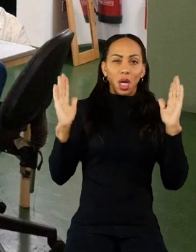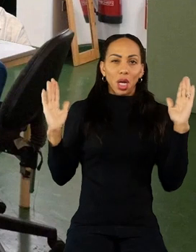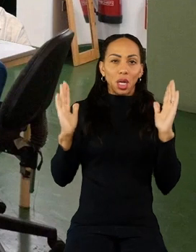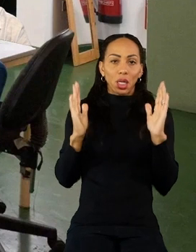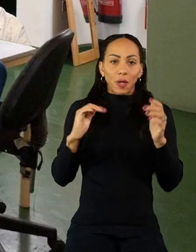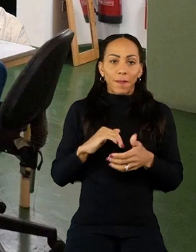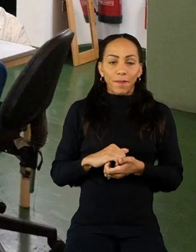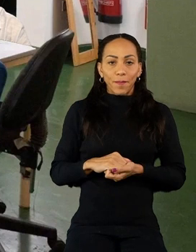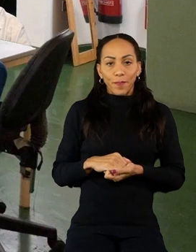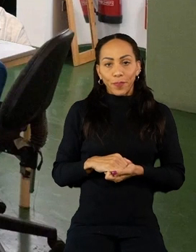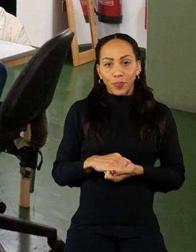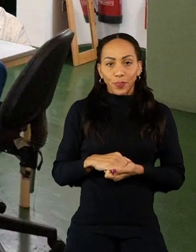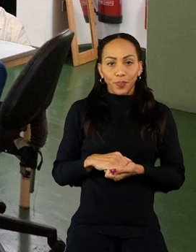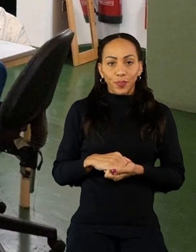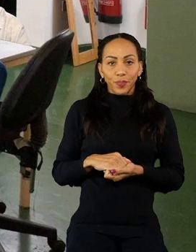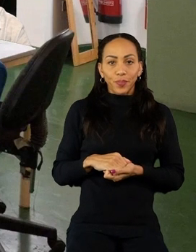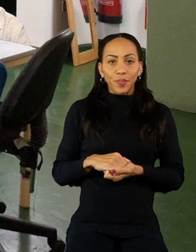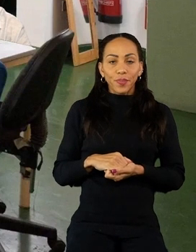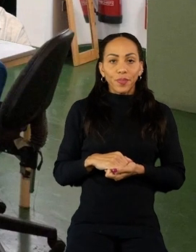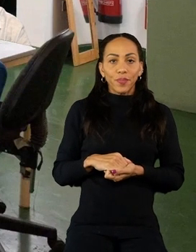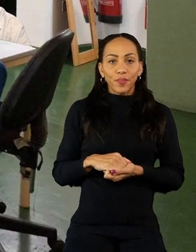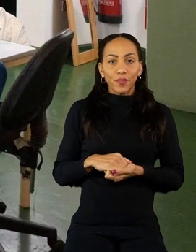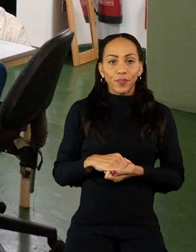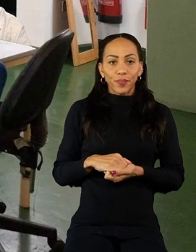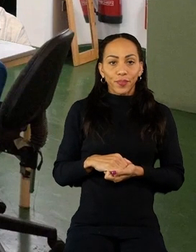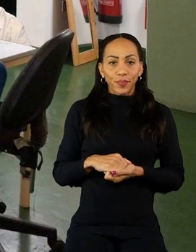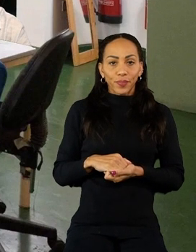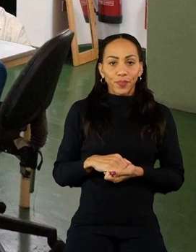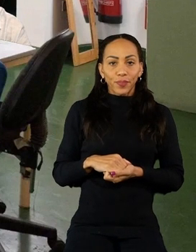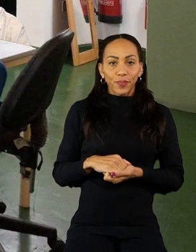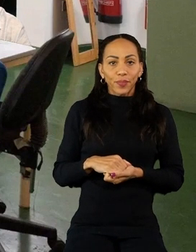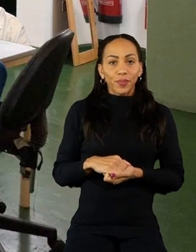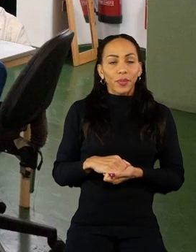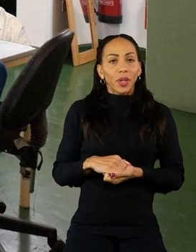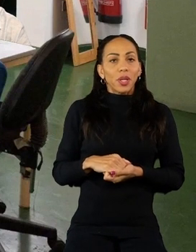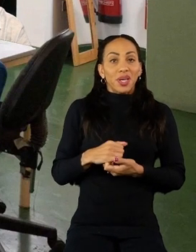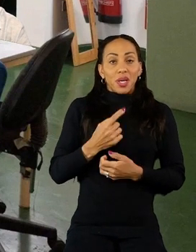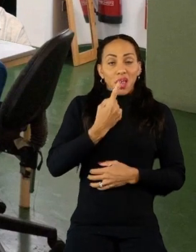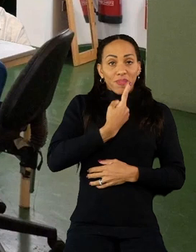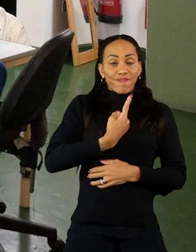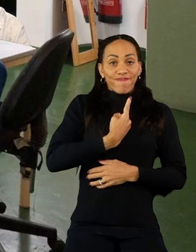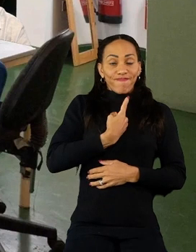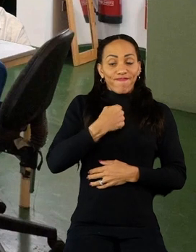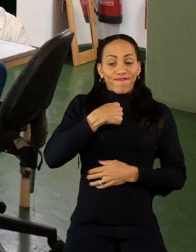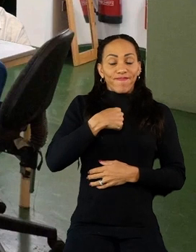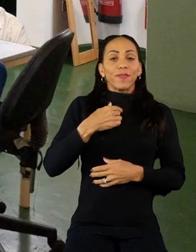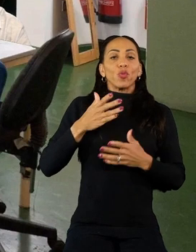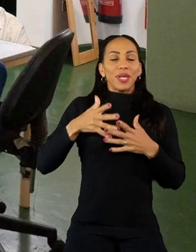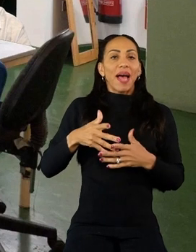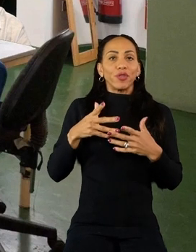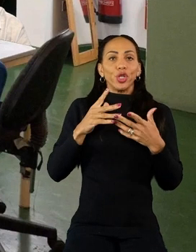know, full sitting view, you'll need a green screen background. We can try and do some augment. We can try and do some